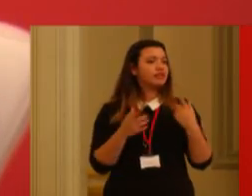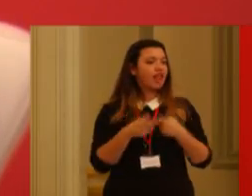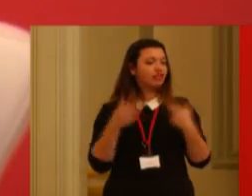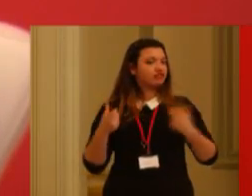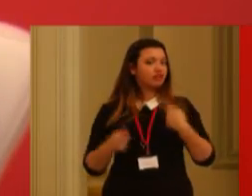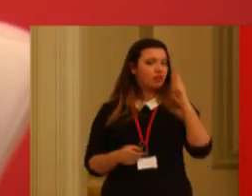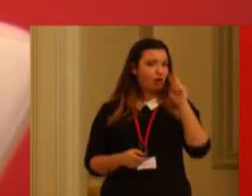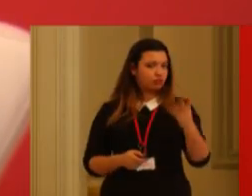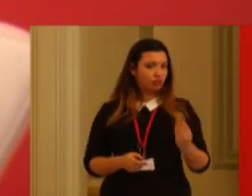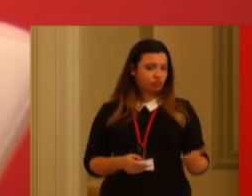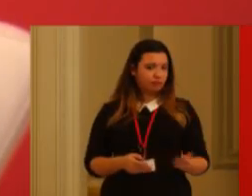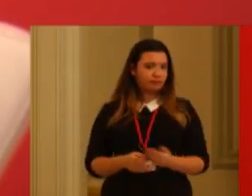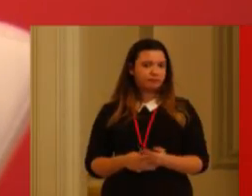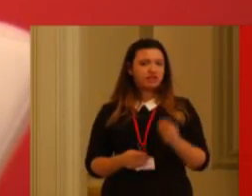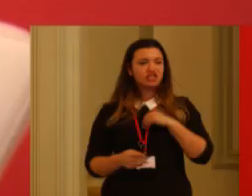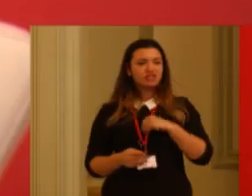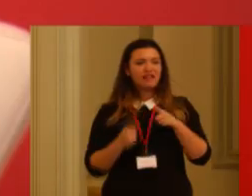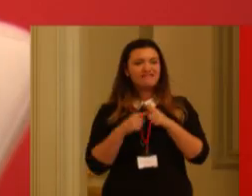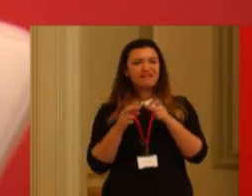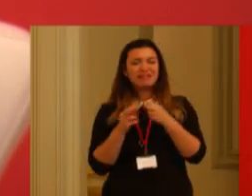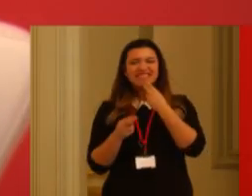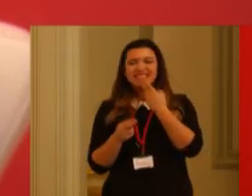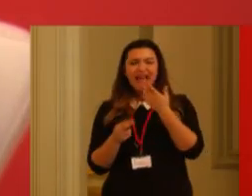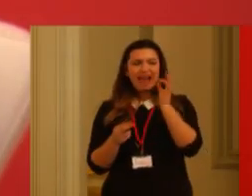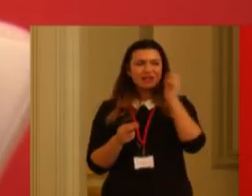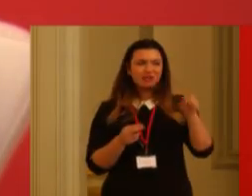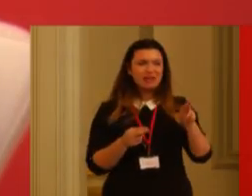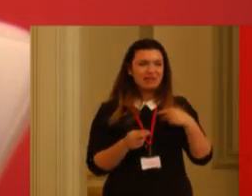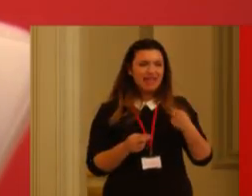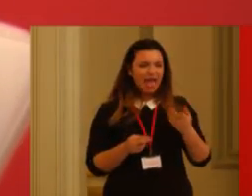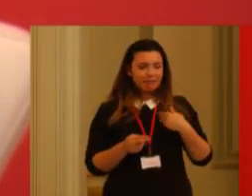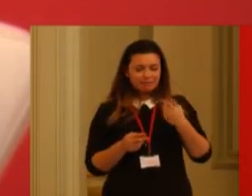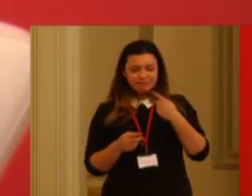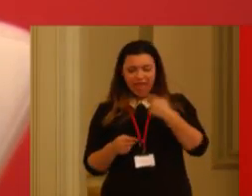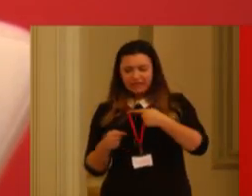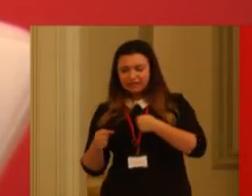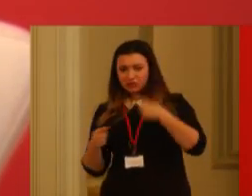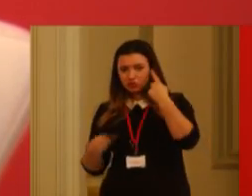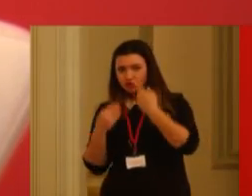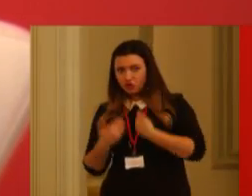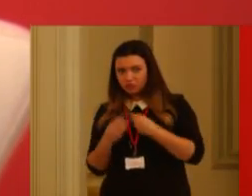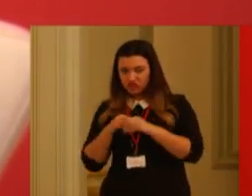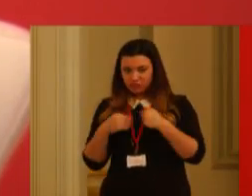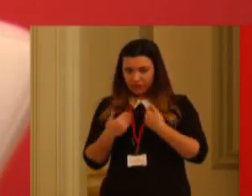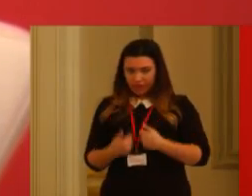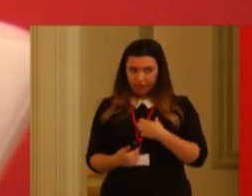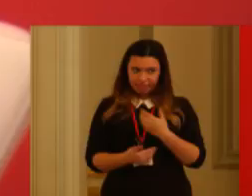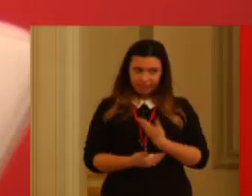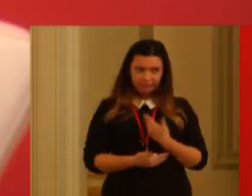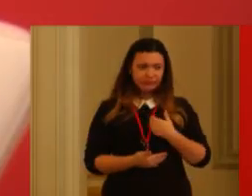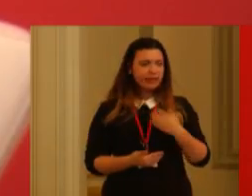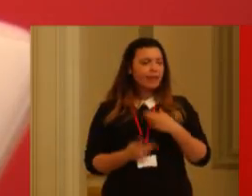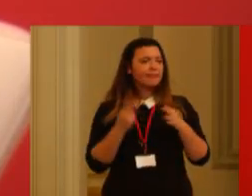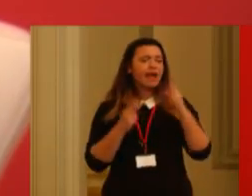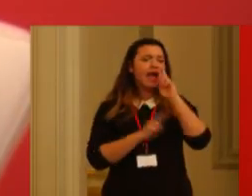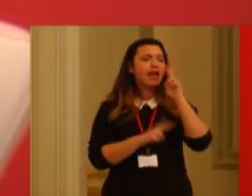like a totally different method that has been designed. How it's incredibly, for me, it's very, very